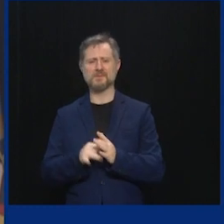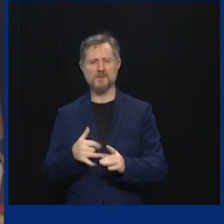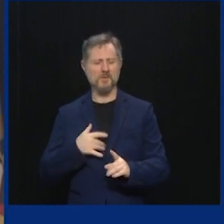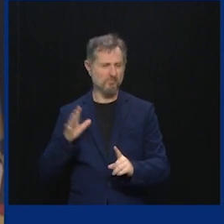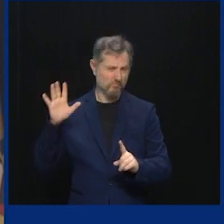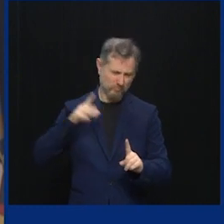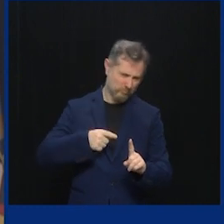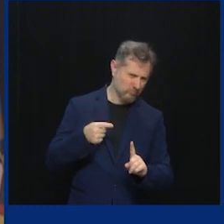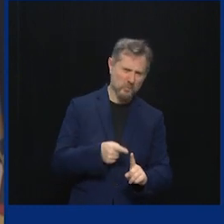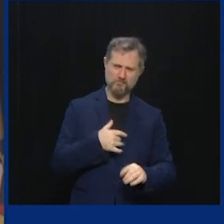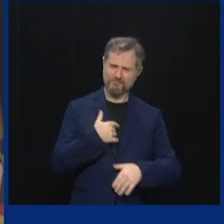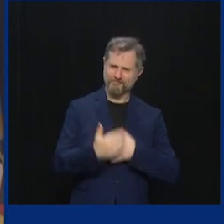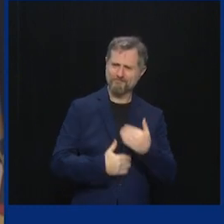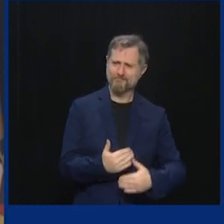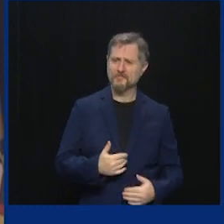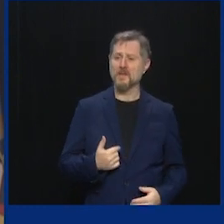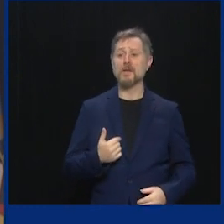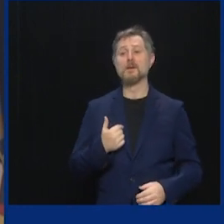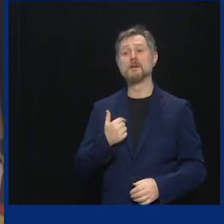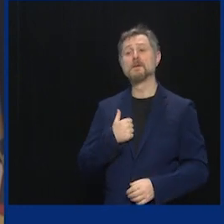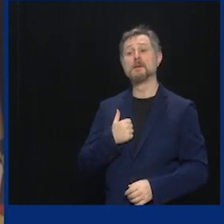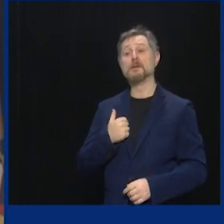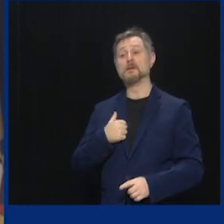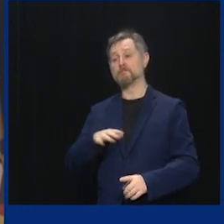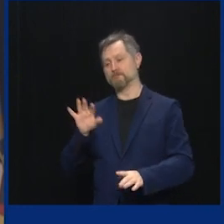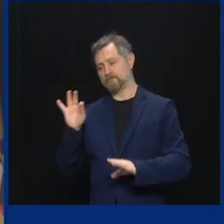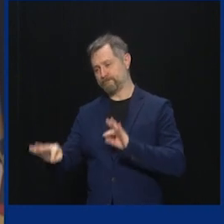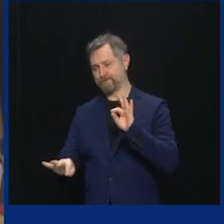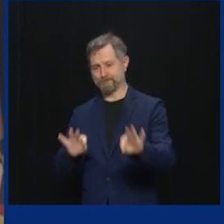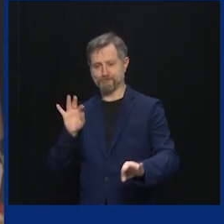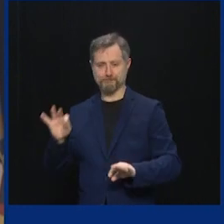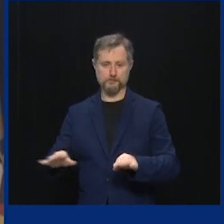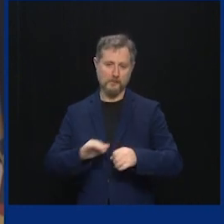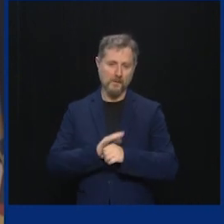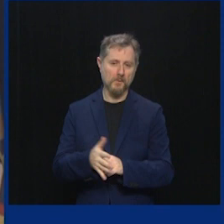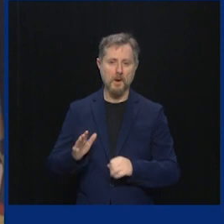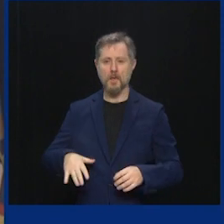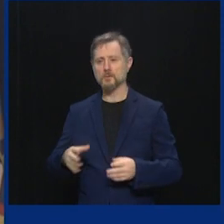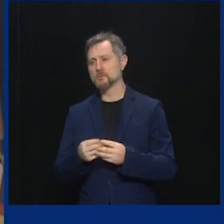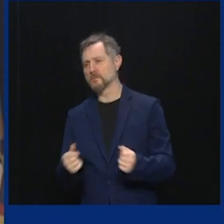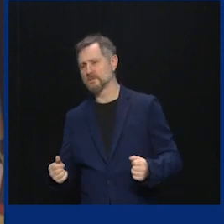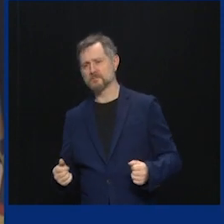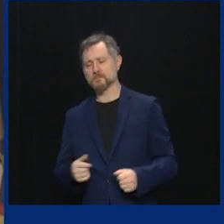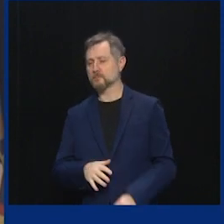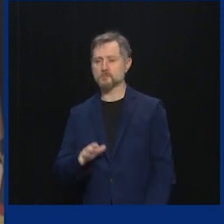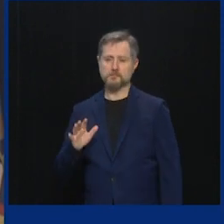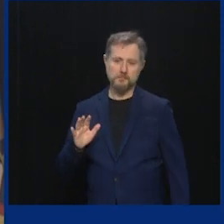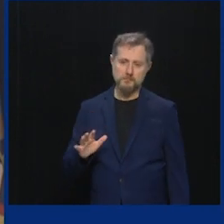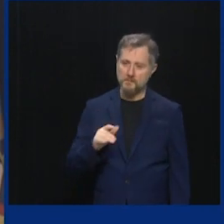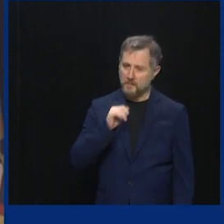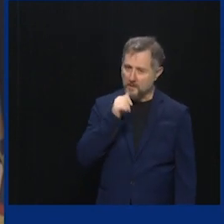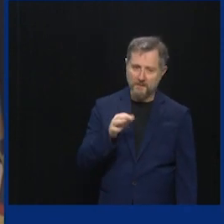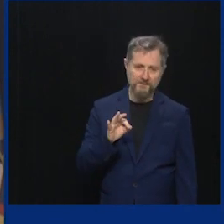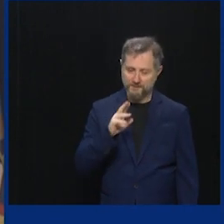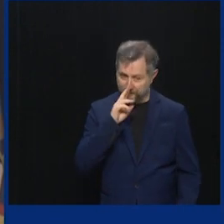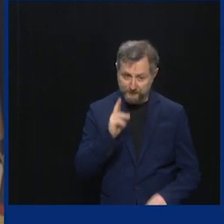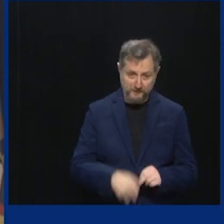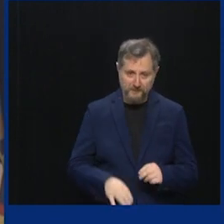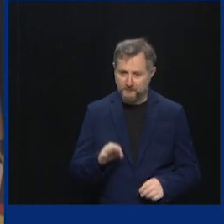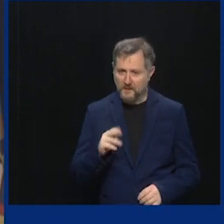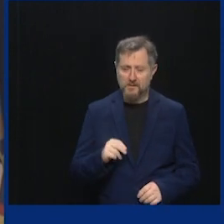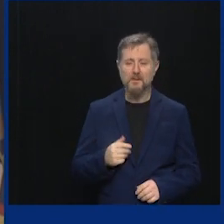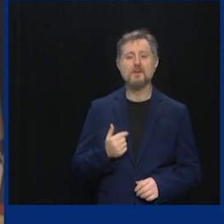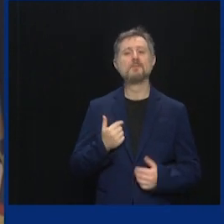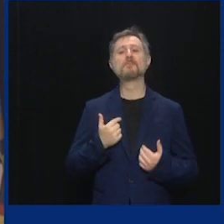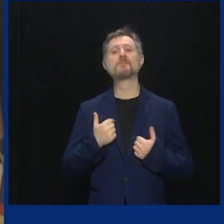not fun to be the person who has to keep saying, okay, it's not over yet, we have to keep doing this. But I'm saying this in the context of we want to get back